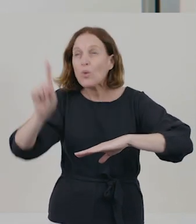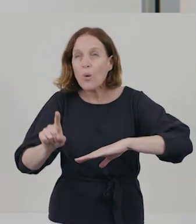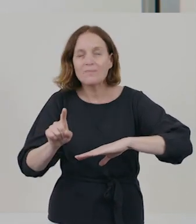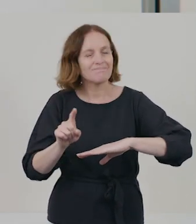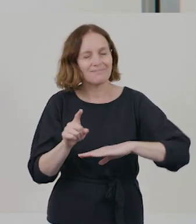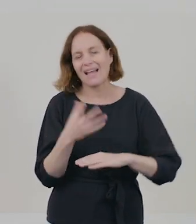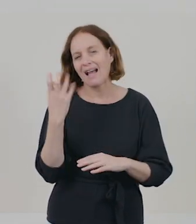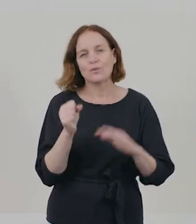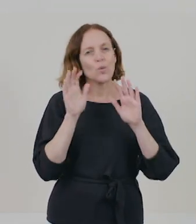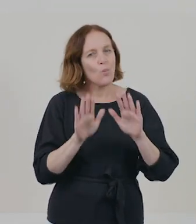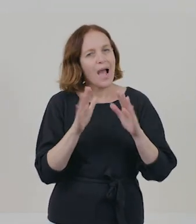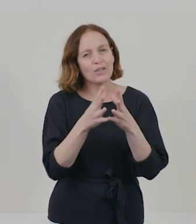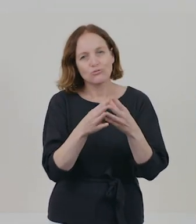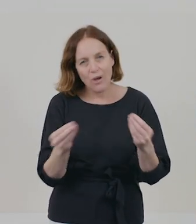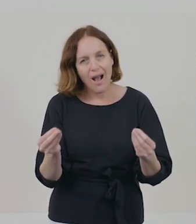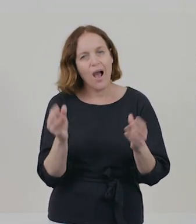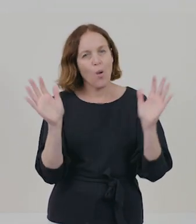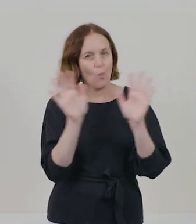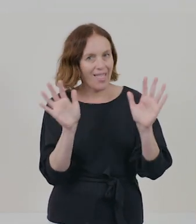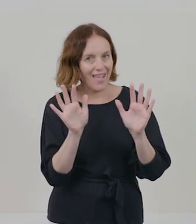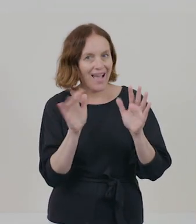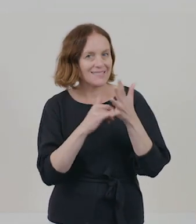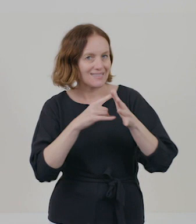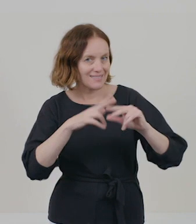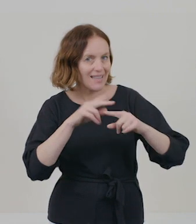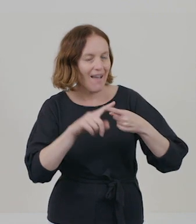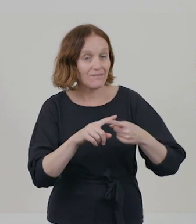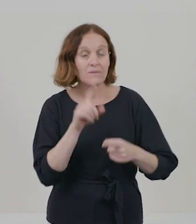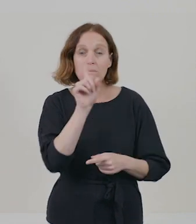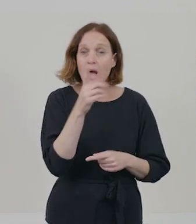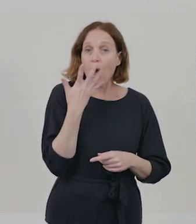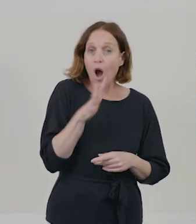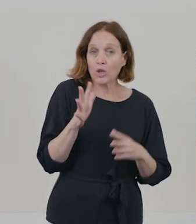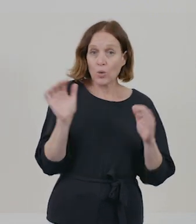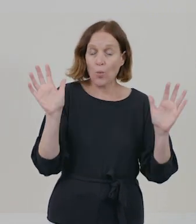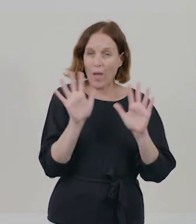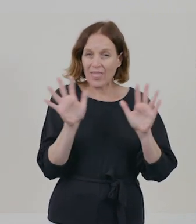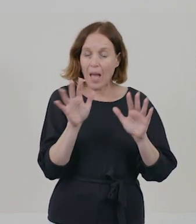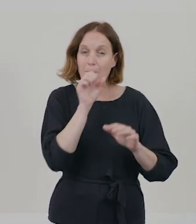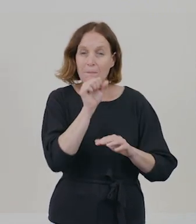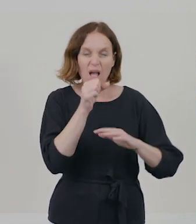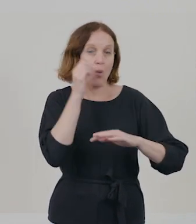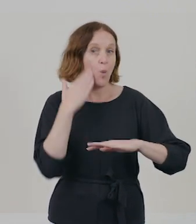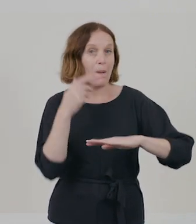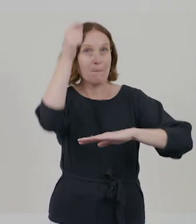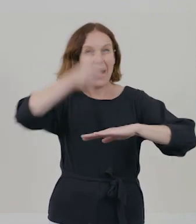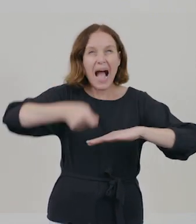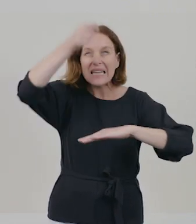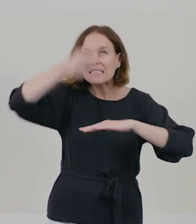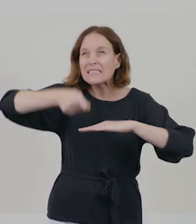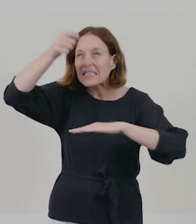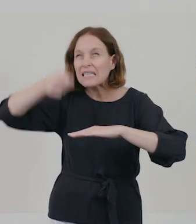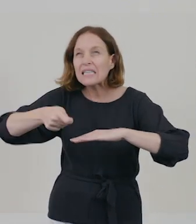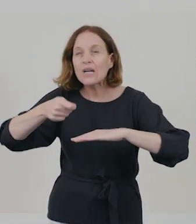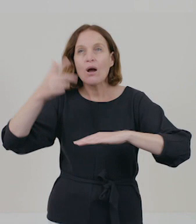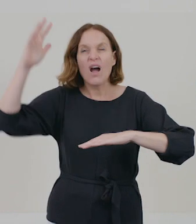safe weather. Now, what about hot weather? What effect would hot weather have on a painter? Well, if it was